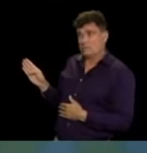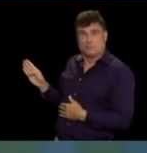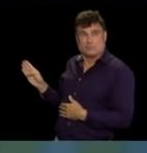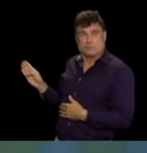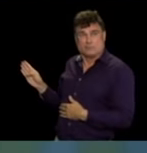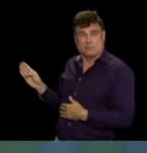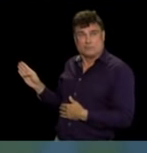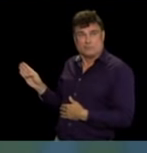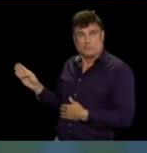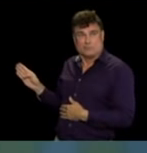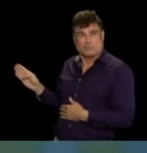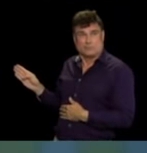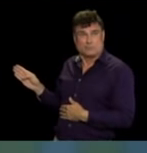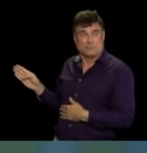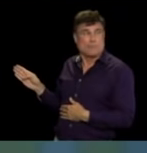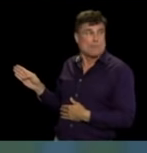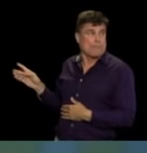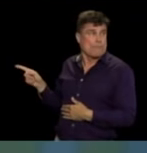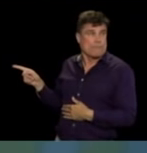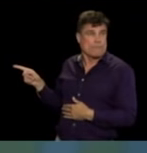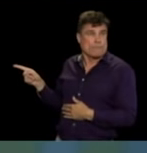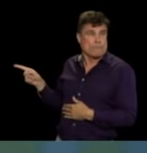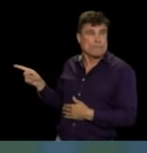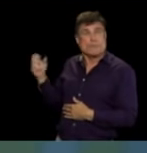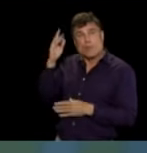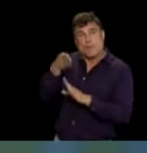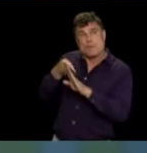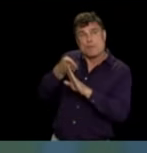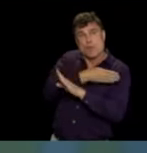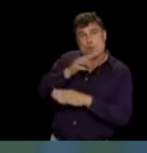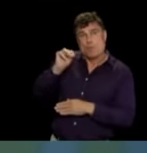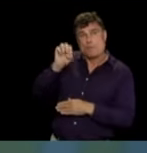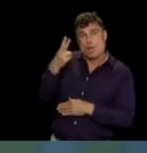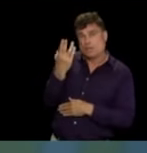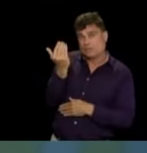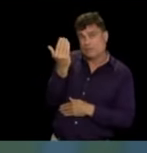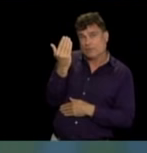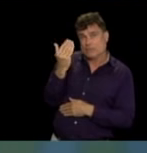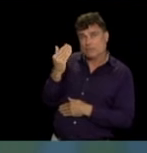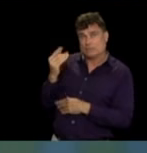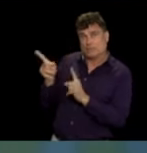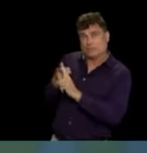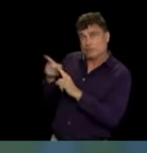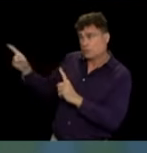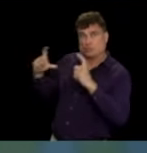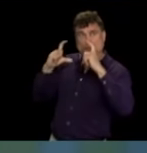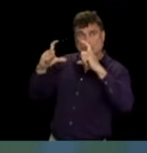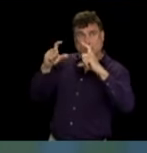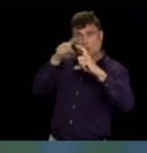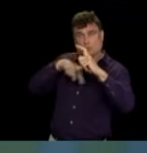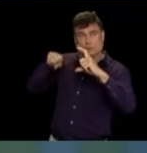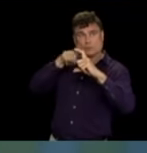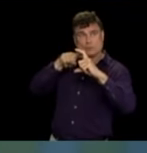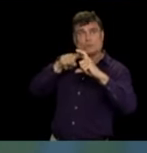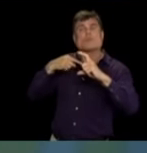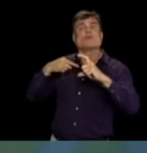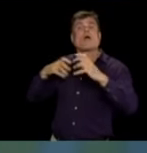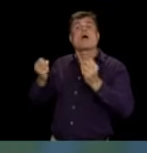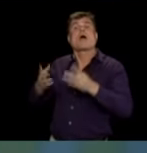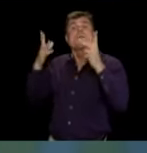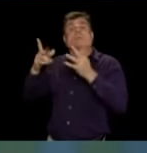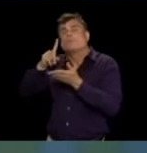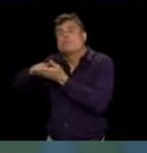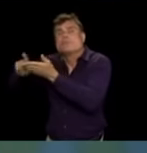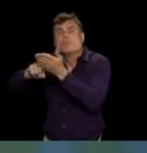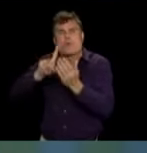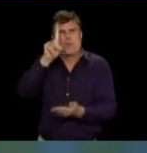1,150 contacts of individual cases. And if we look down at the statistics, what that means is,